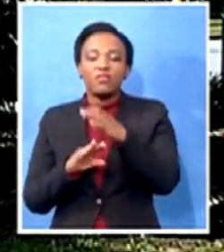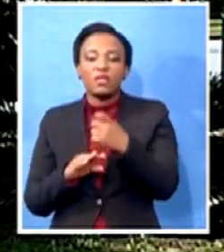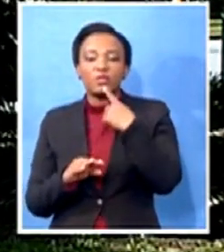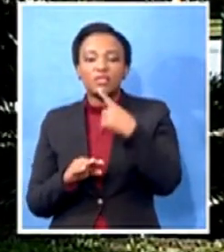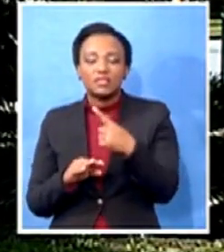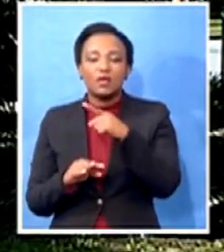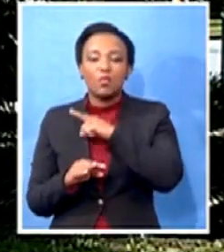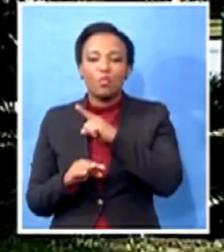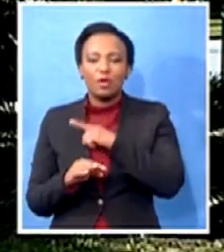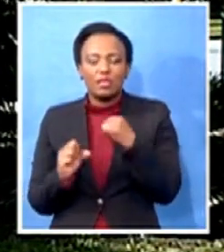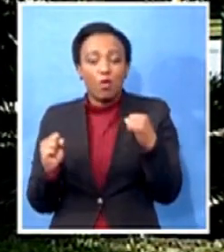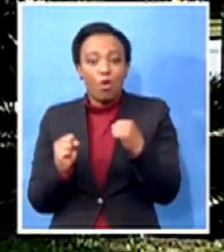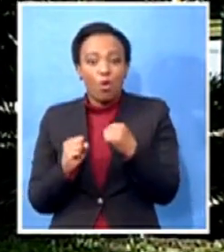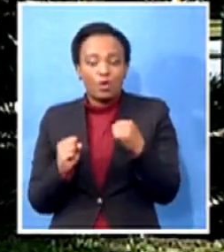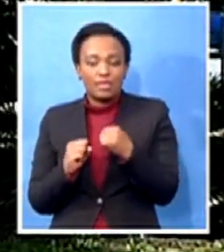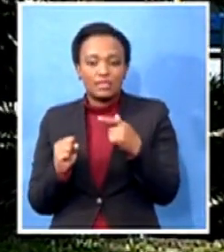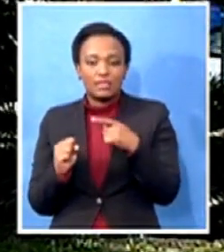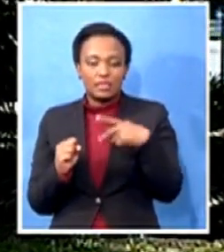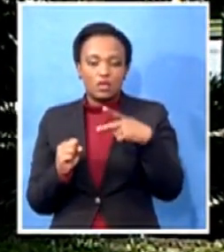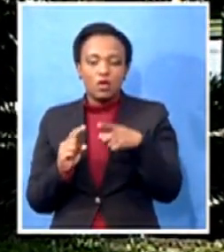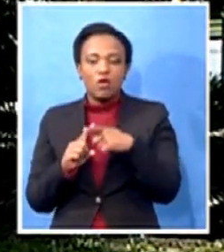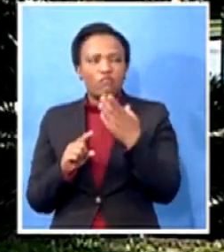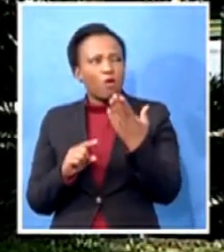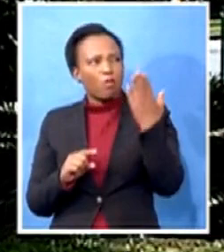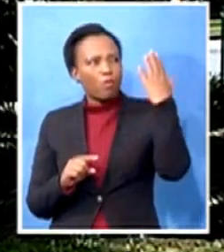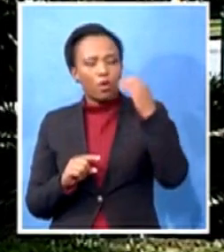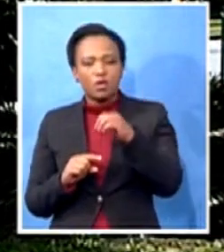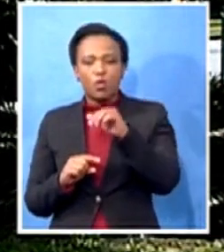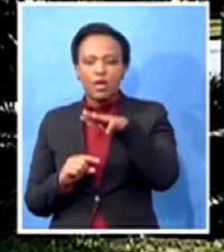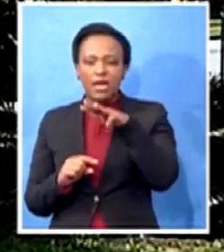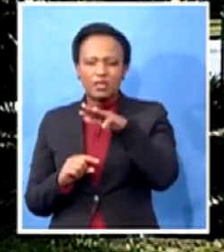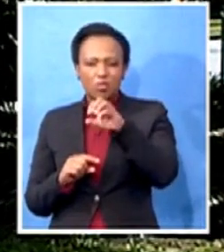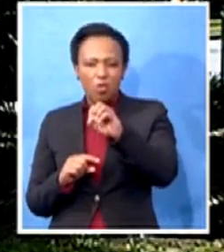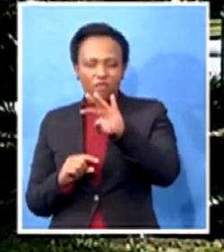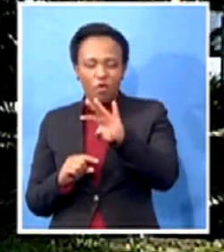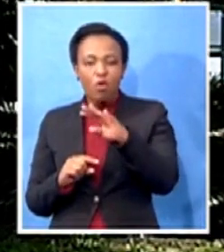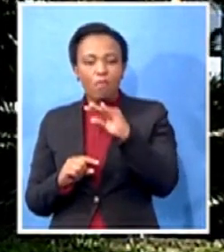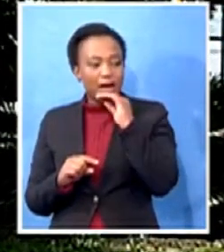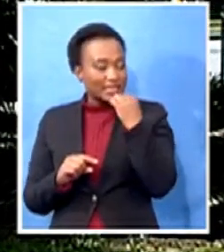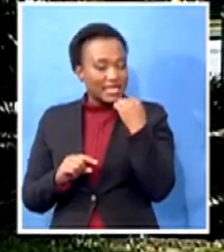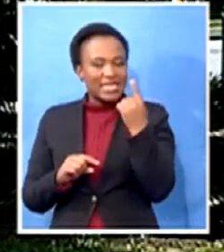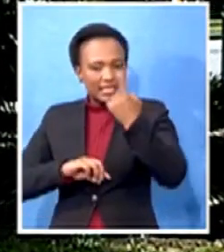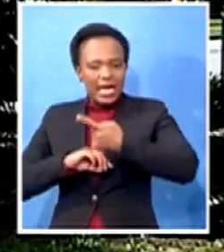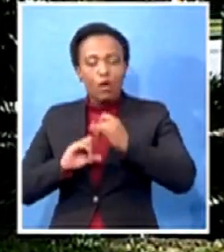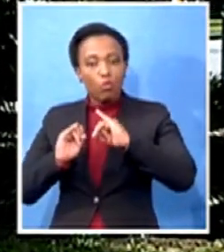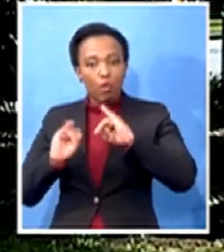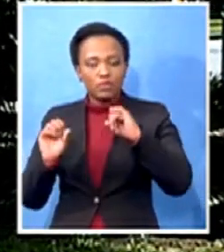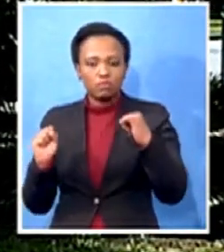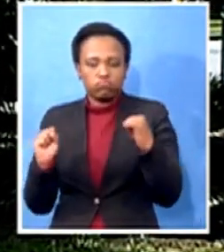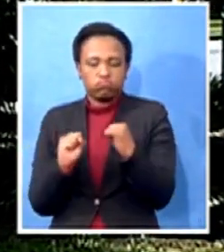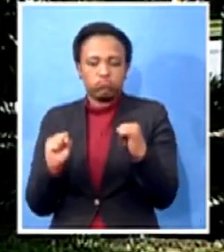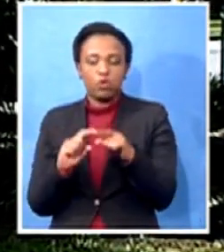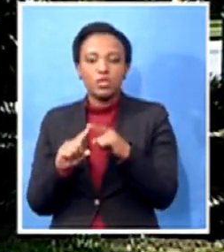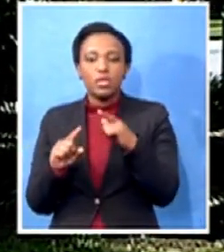Blaine 1904, which tells you just how cold this day was. But also much welcomed rain did come to the Nelson Mandela Bay Metro